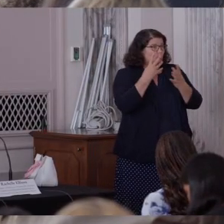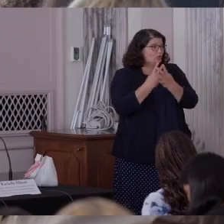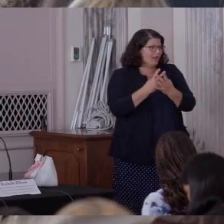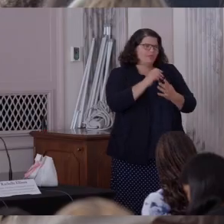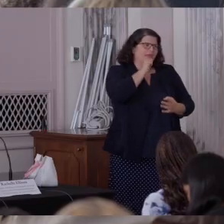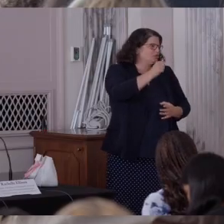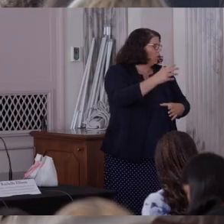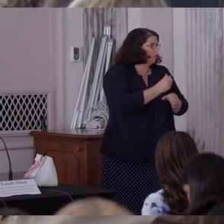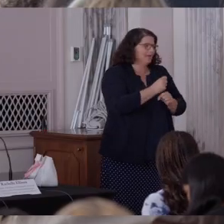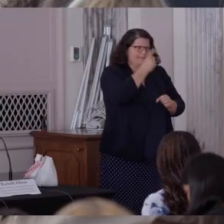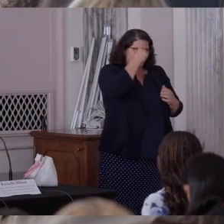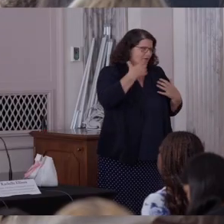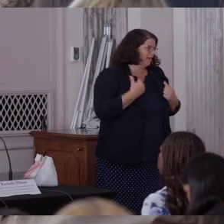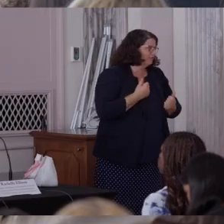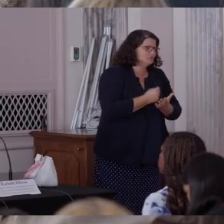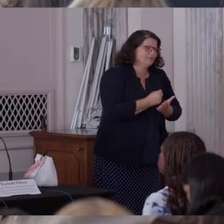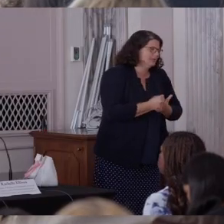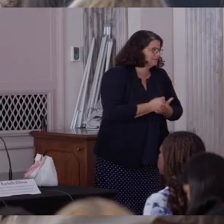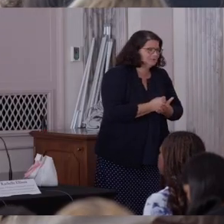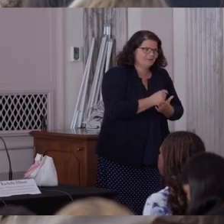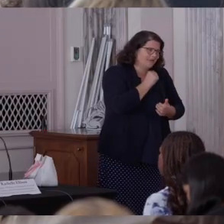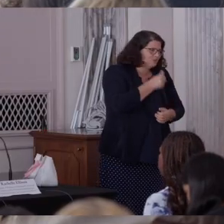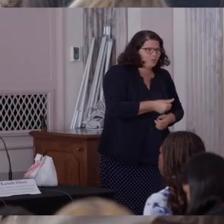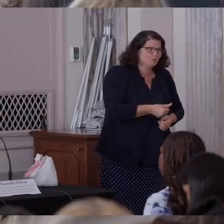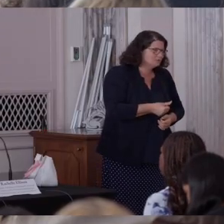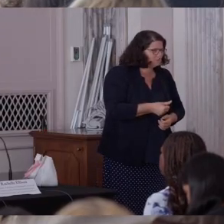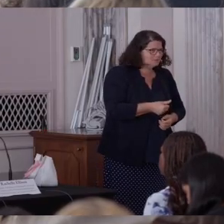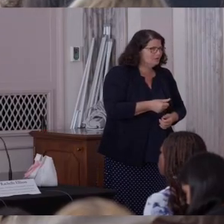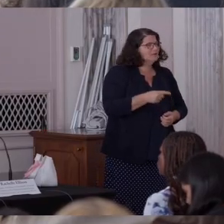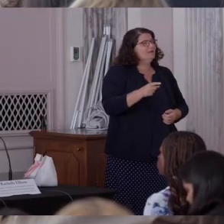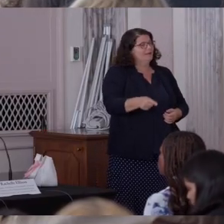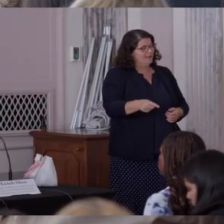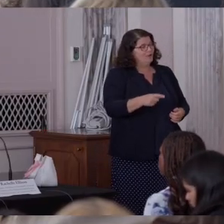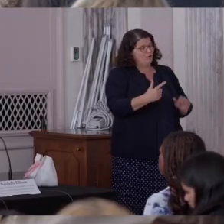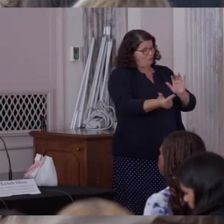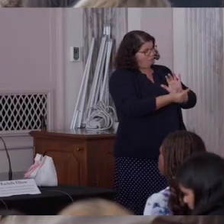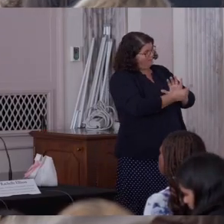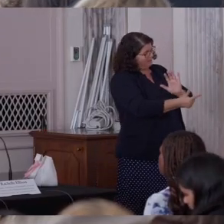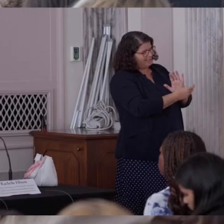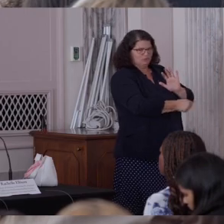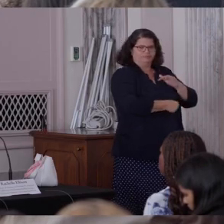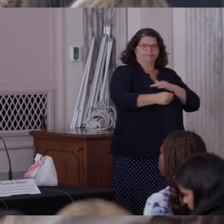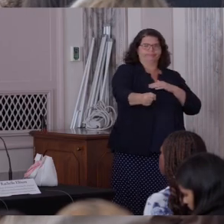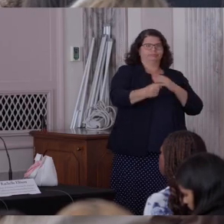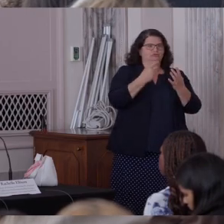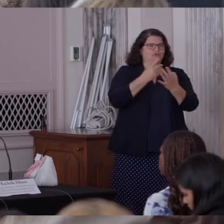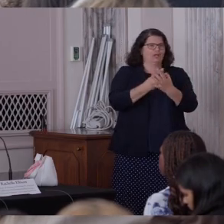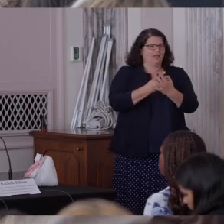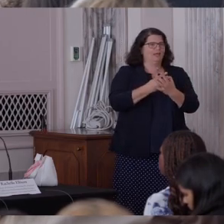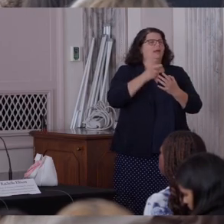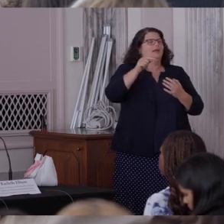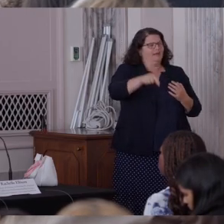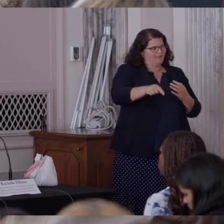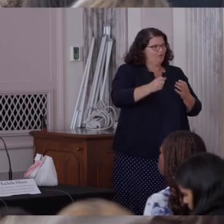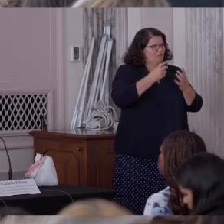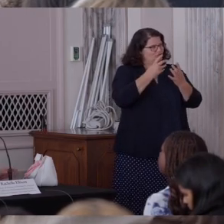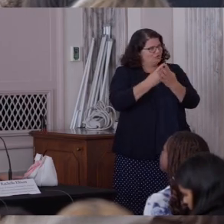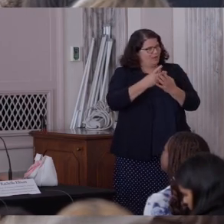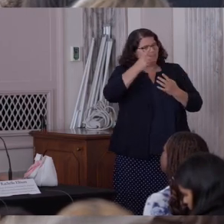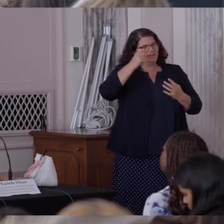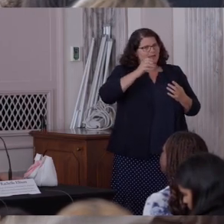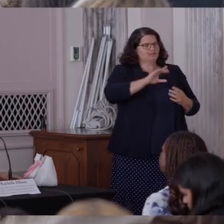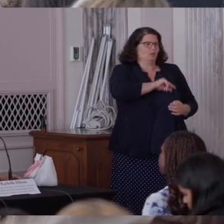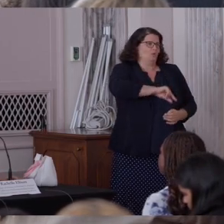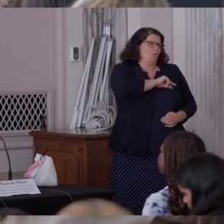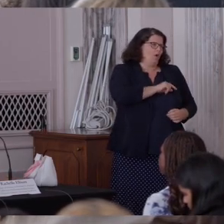know that people who go to jail because of criminalization practices, 80% of those people are in jail because of quality of